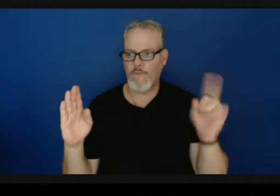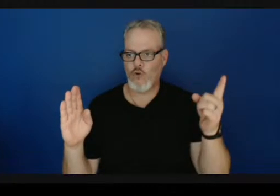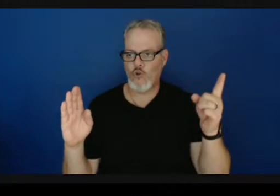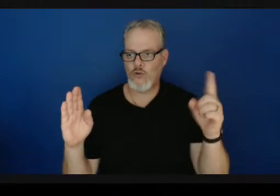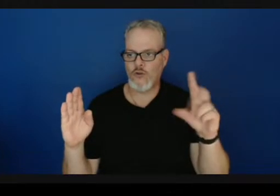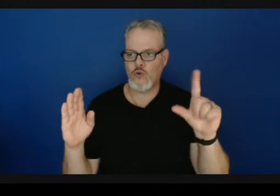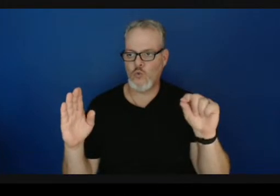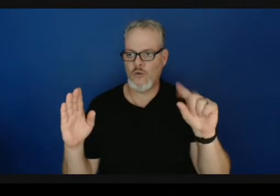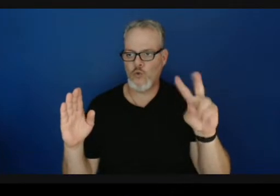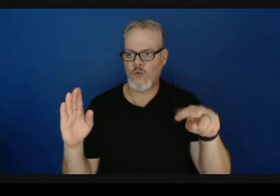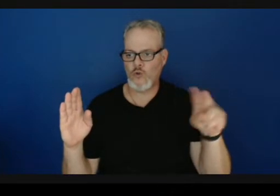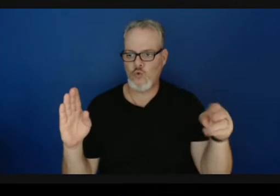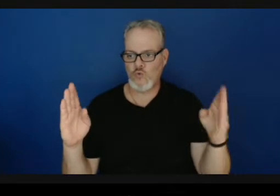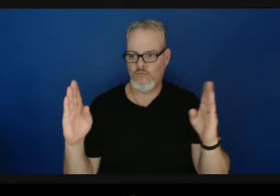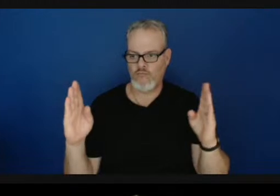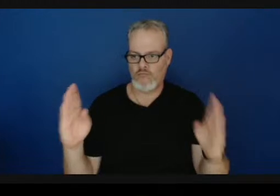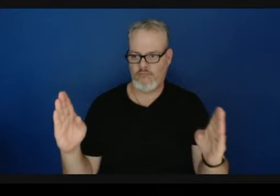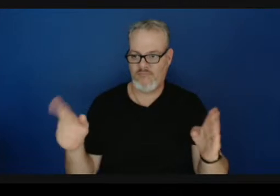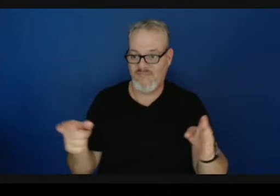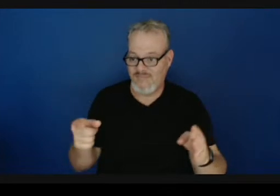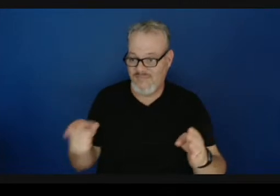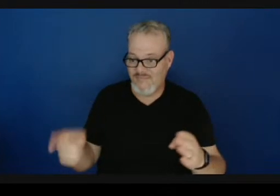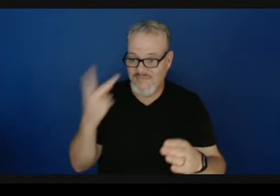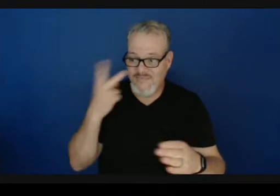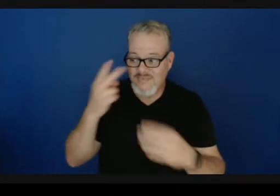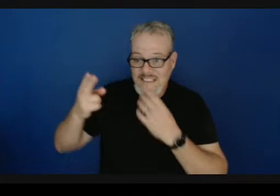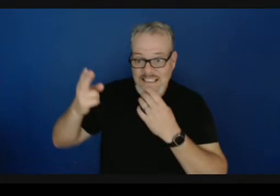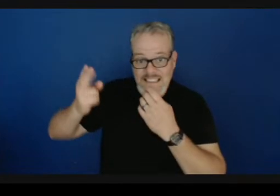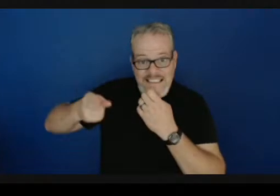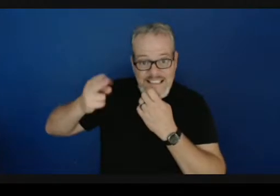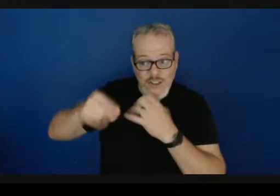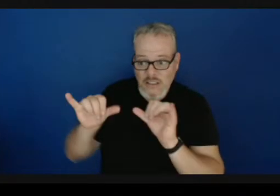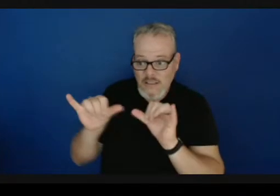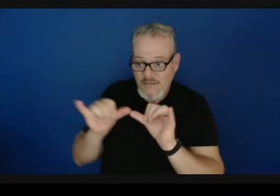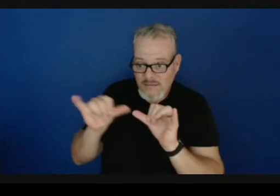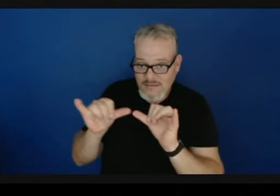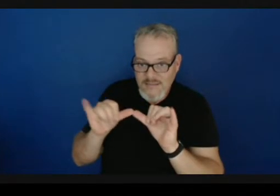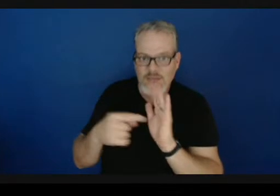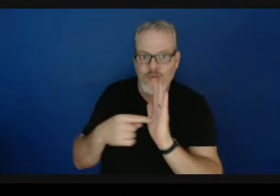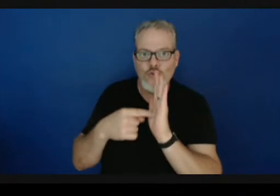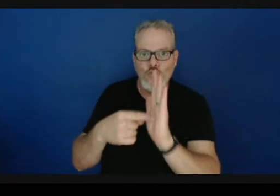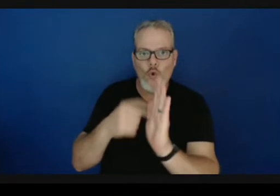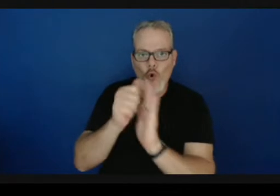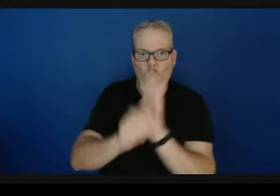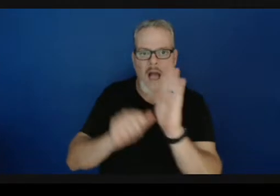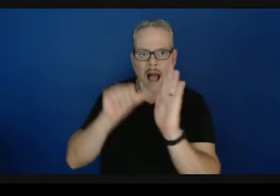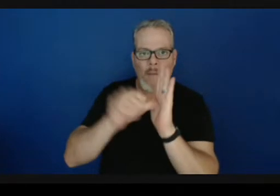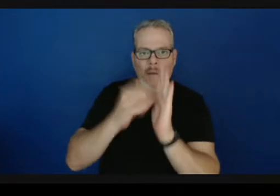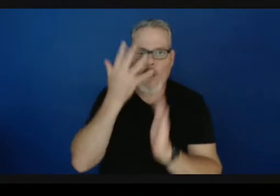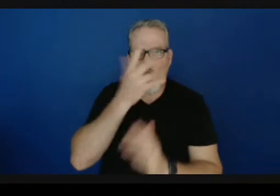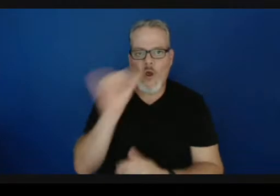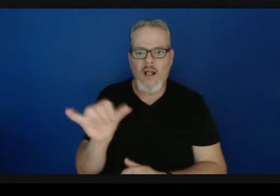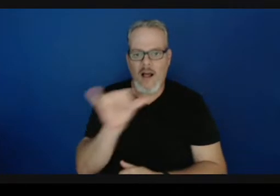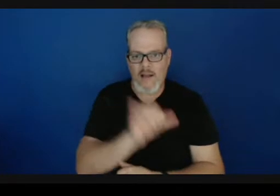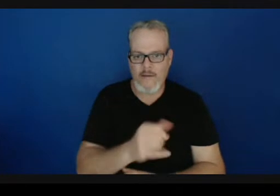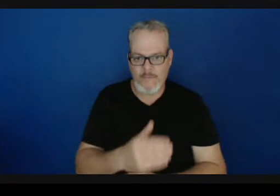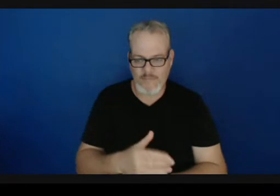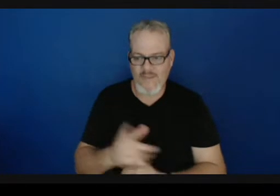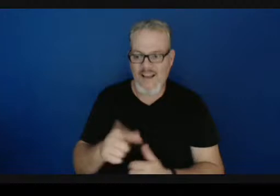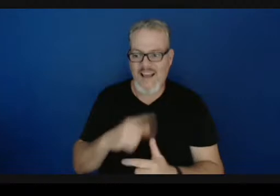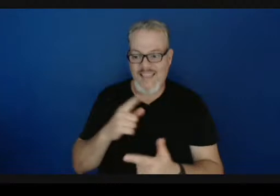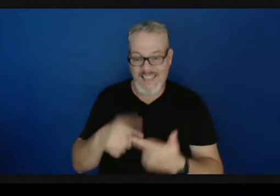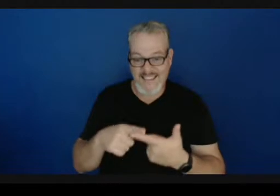our histogram is showing similar to what we just saw in that other plot, but I'm just going to animate it for you guys to see here what that actually looked like. And because I'm